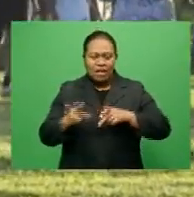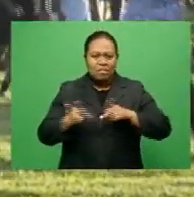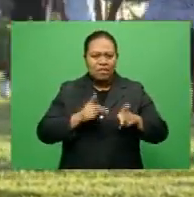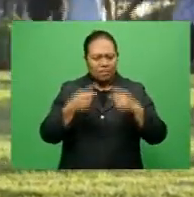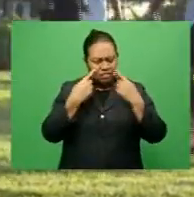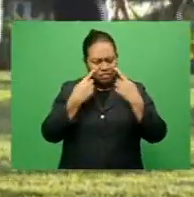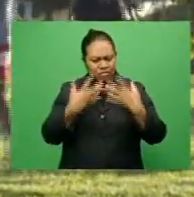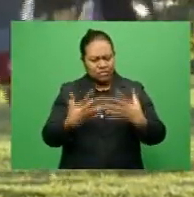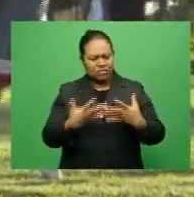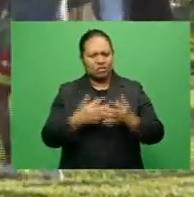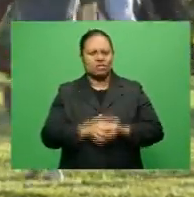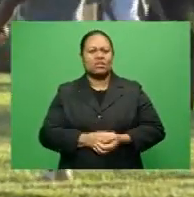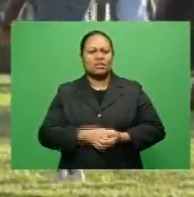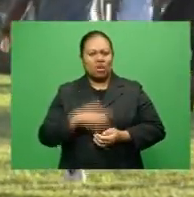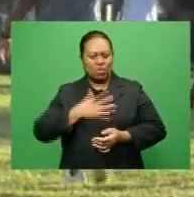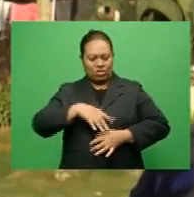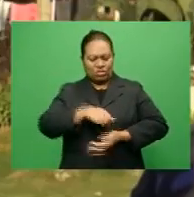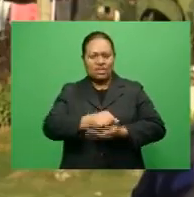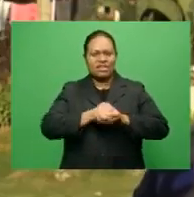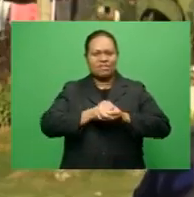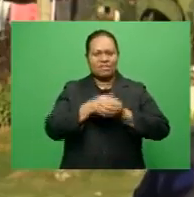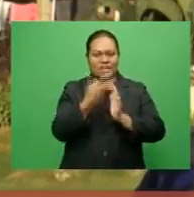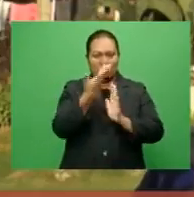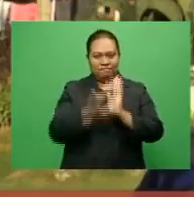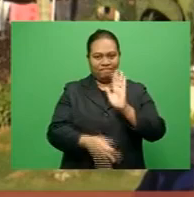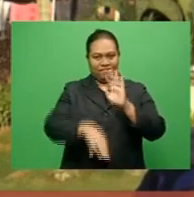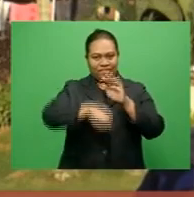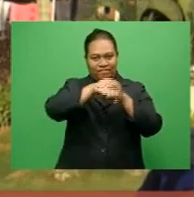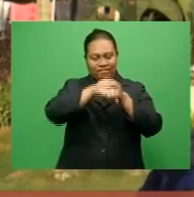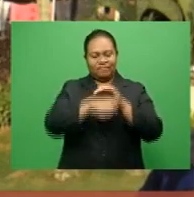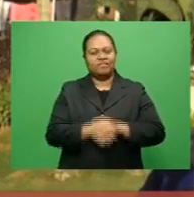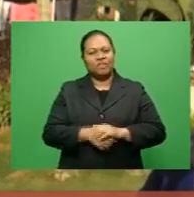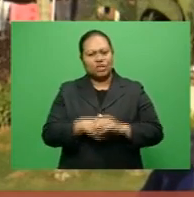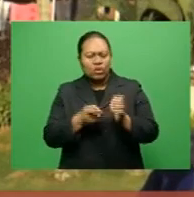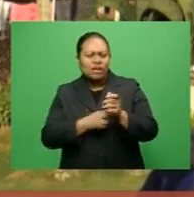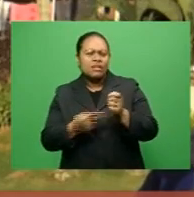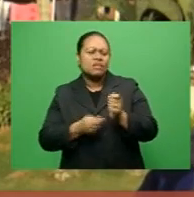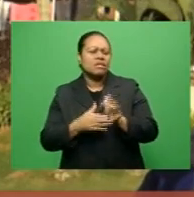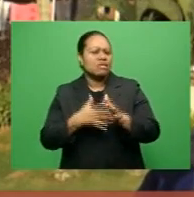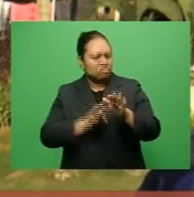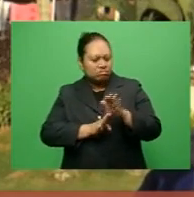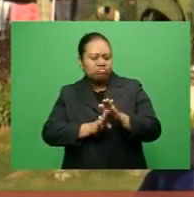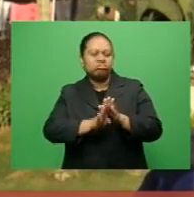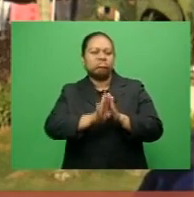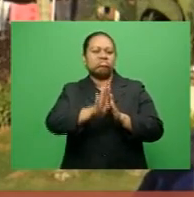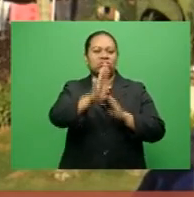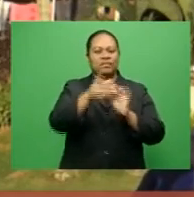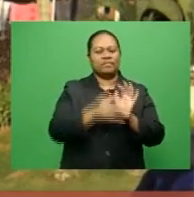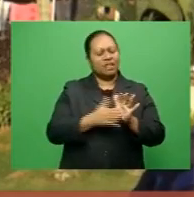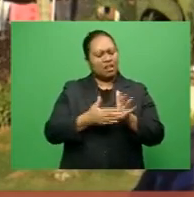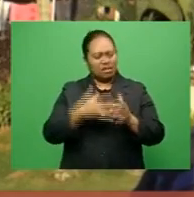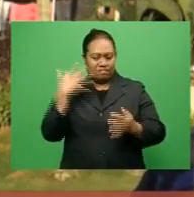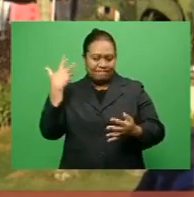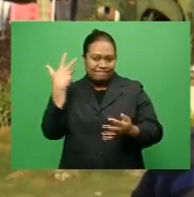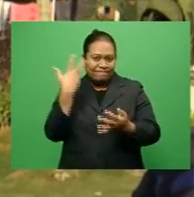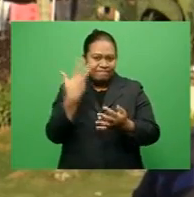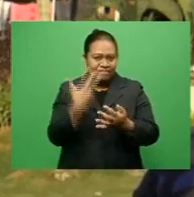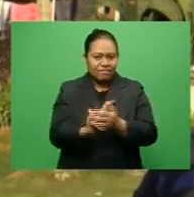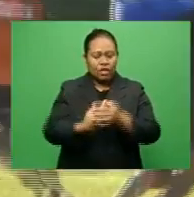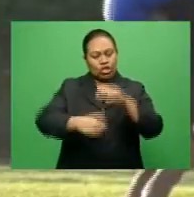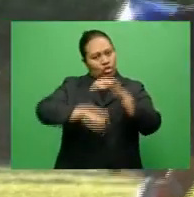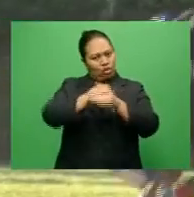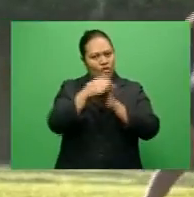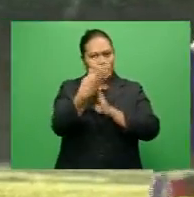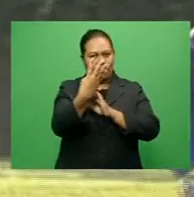hope to maintain their top ranking stance. Naita Siri have been improving all of these years. They've managed to be in the top 4 all